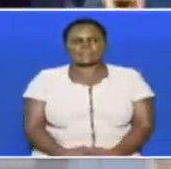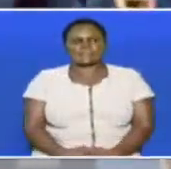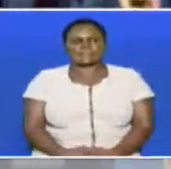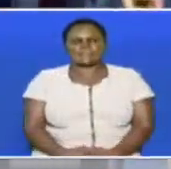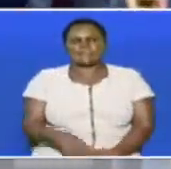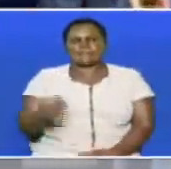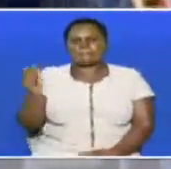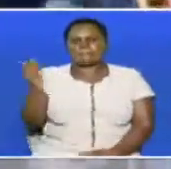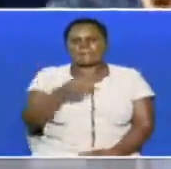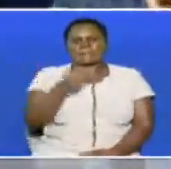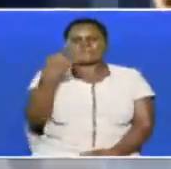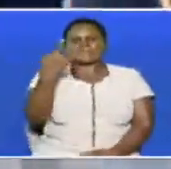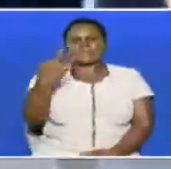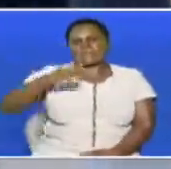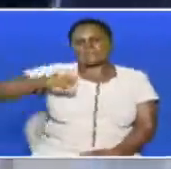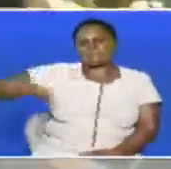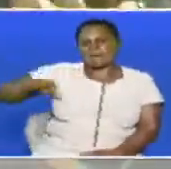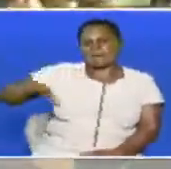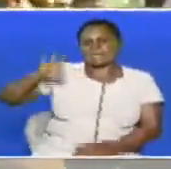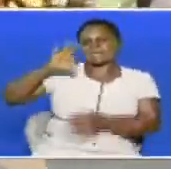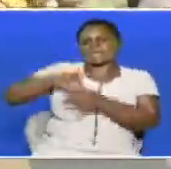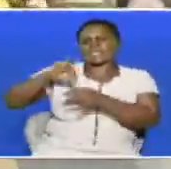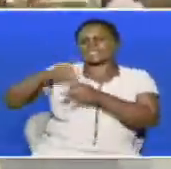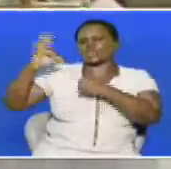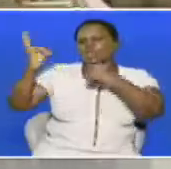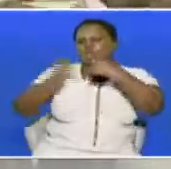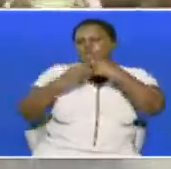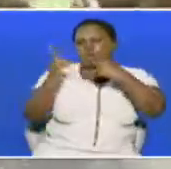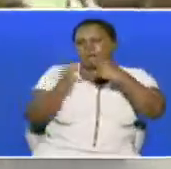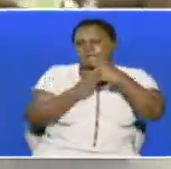Just 3 months to the August polls,